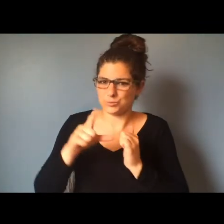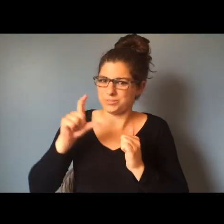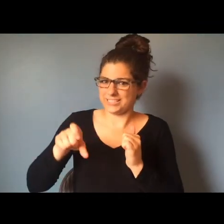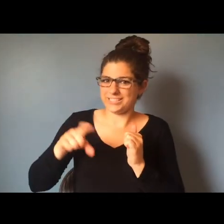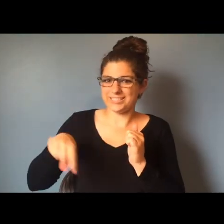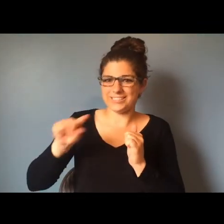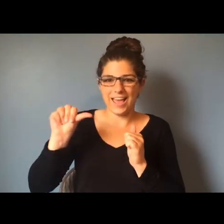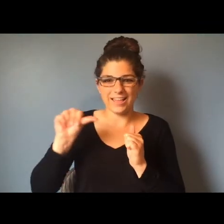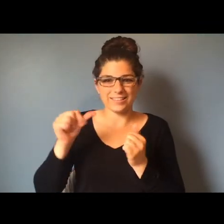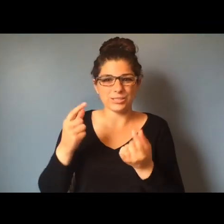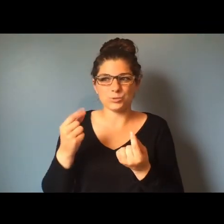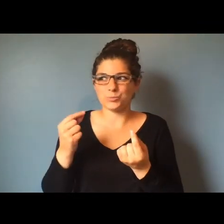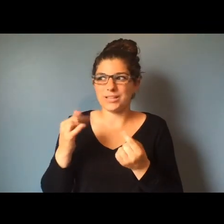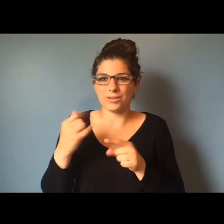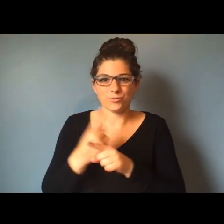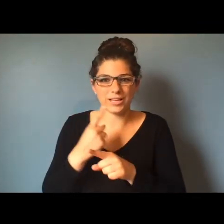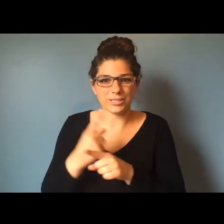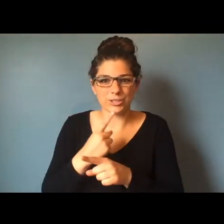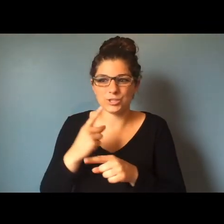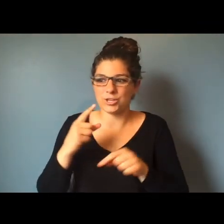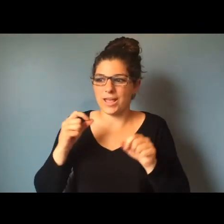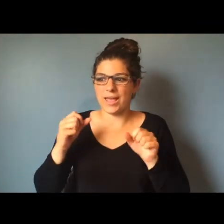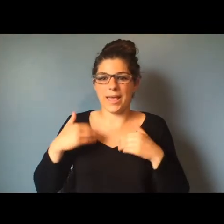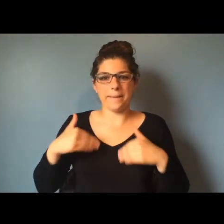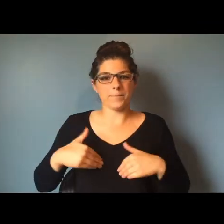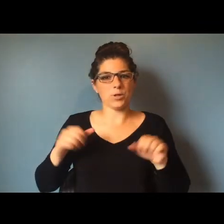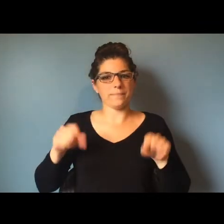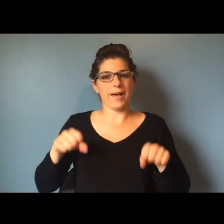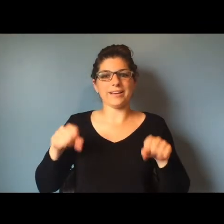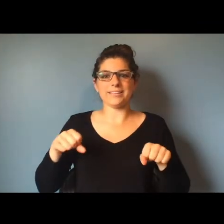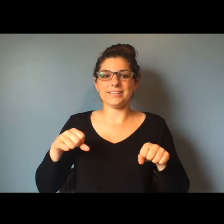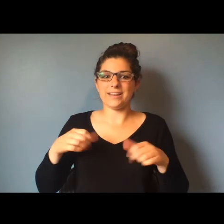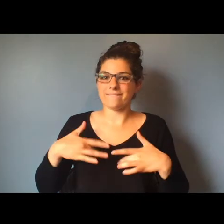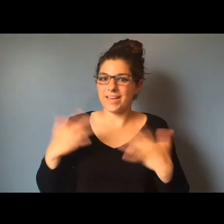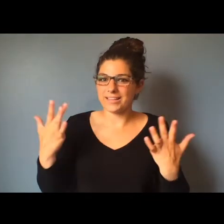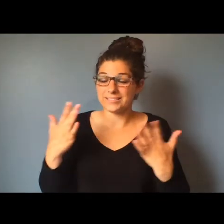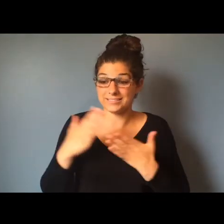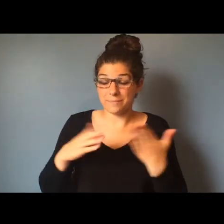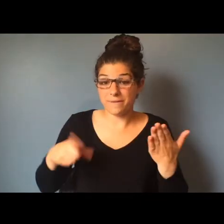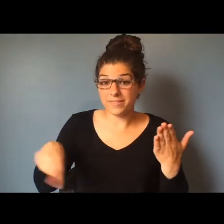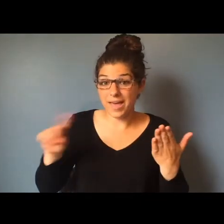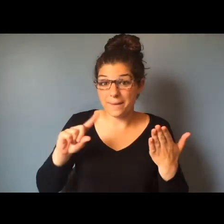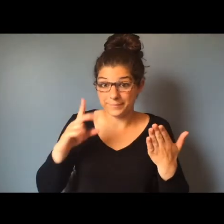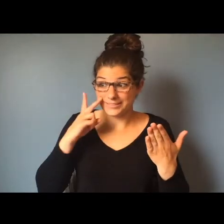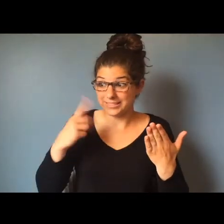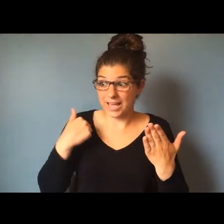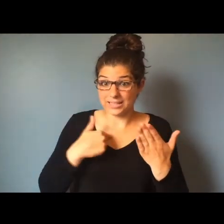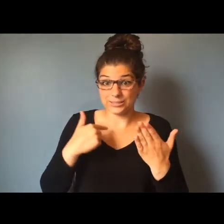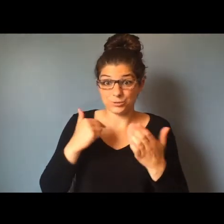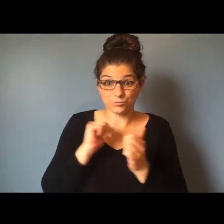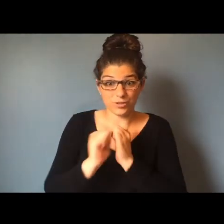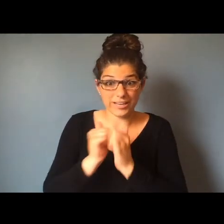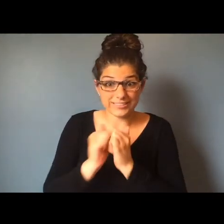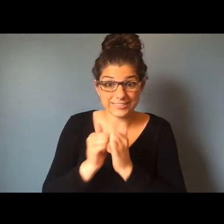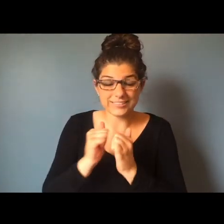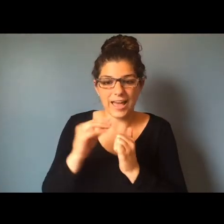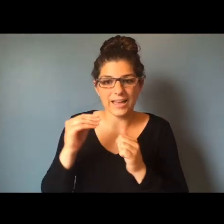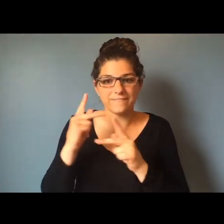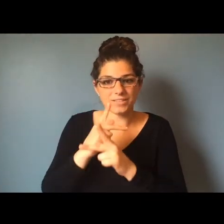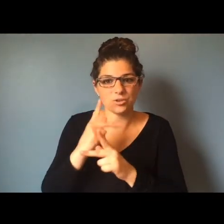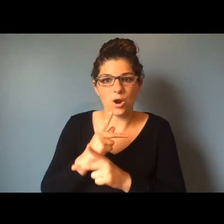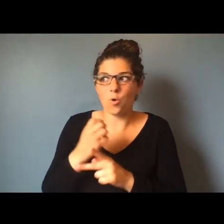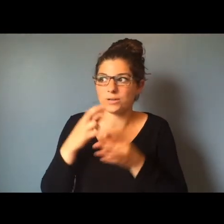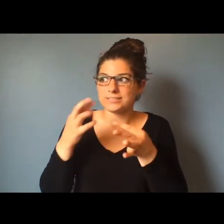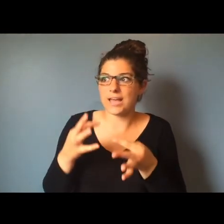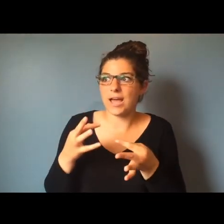athletes doing regular able-bodied pro events, and some of them see us race and figure out or